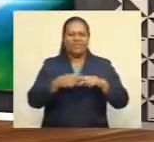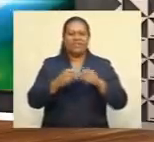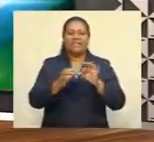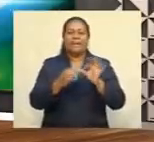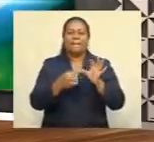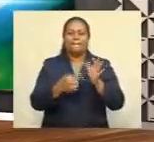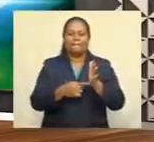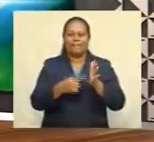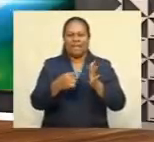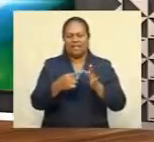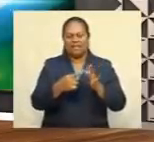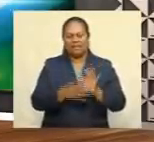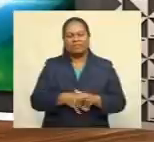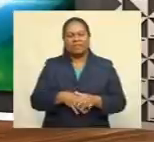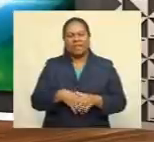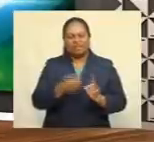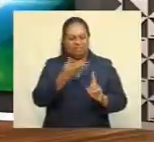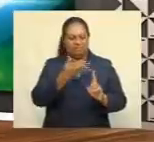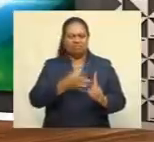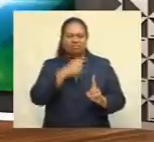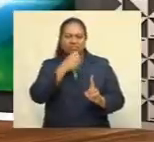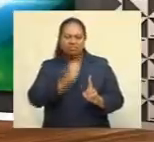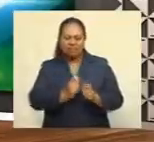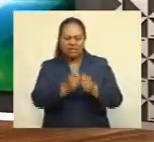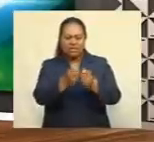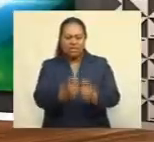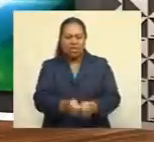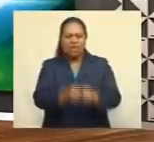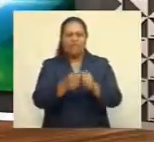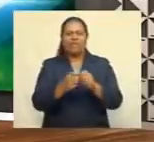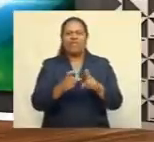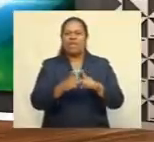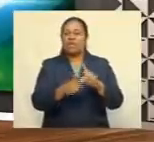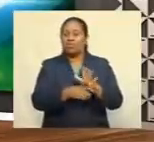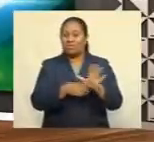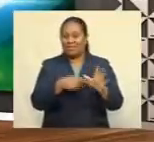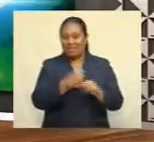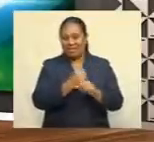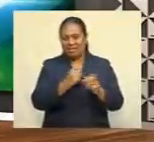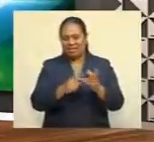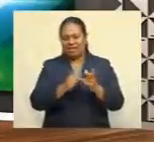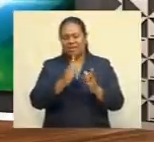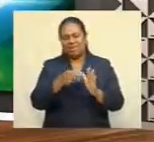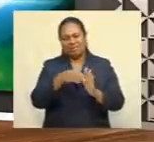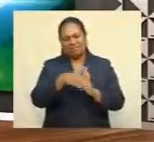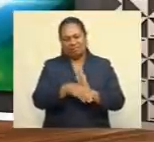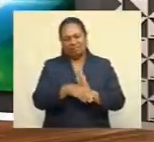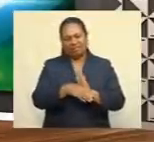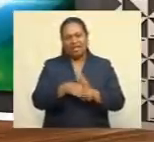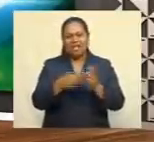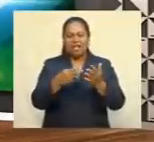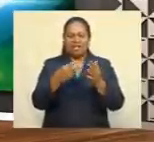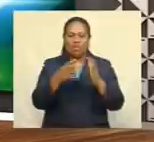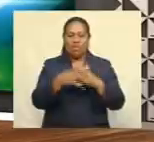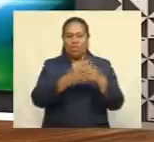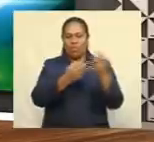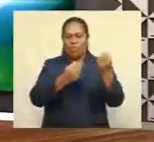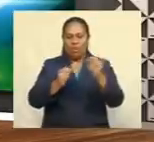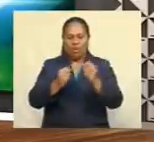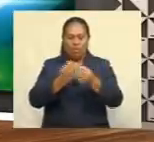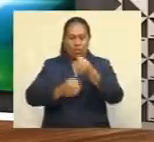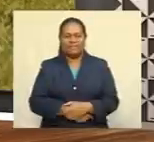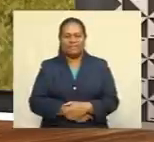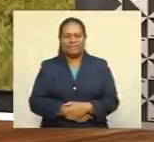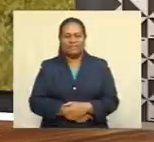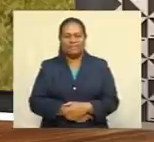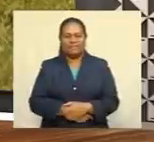Mikaele Ravalawa scored for the St. George Illawarra Dragons, but his side lost to Kane Evans and the Warriors 20-14 in NRL Round